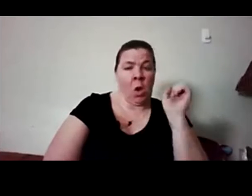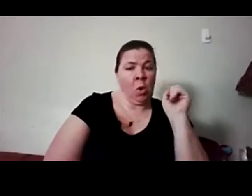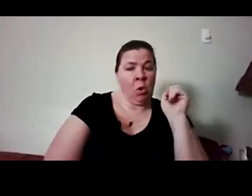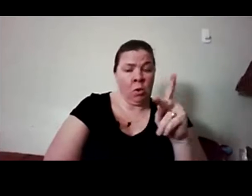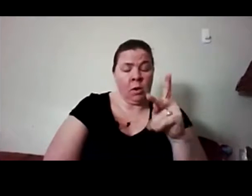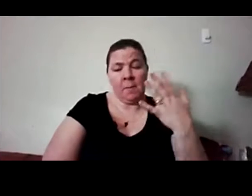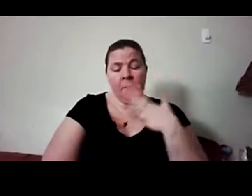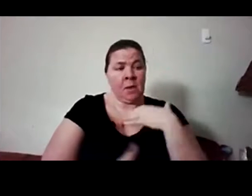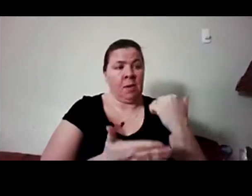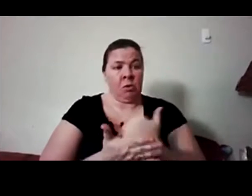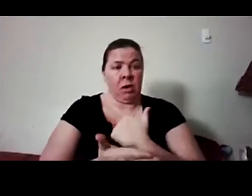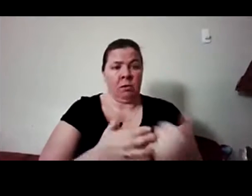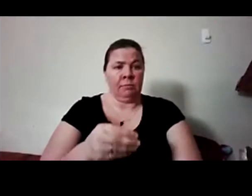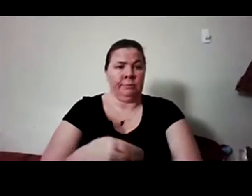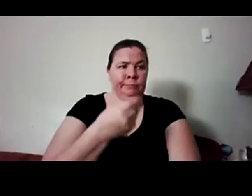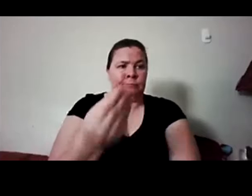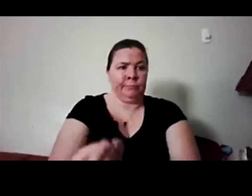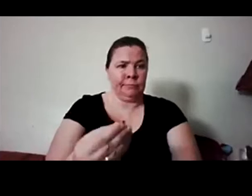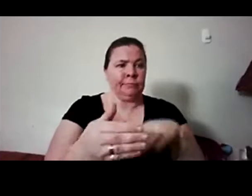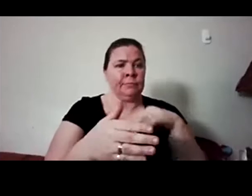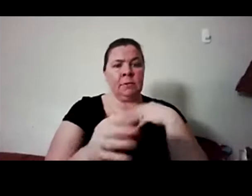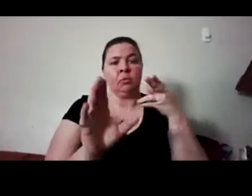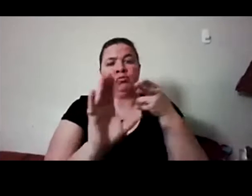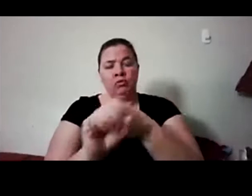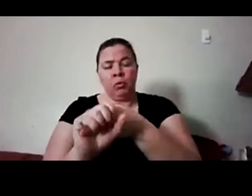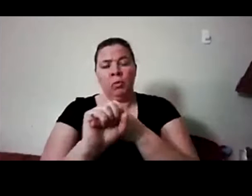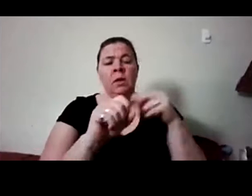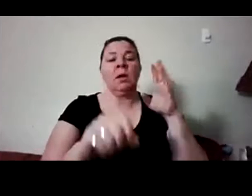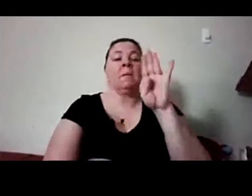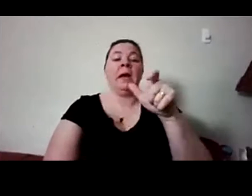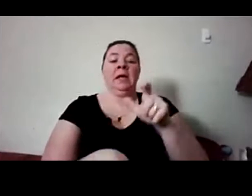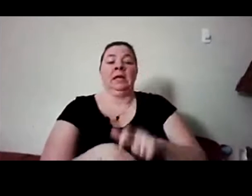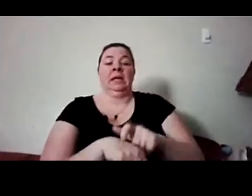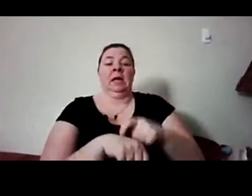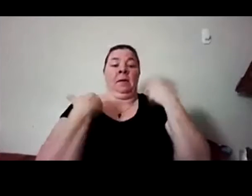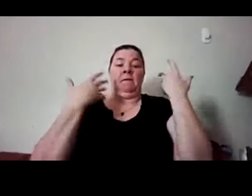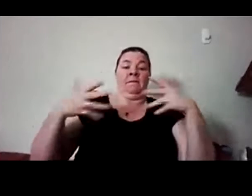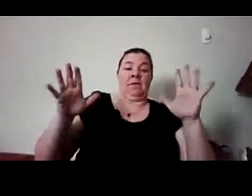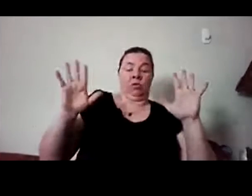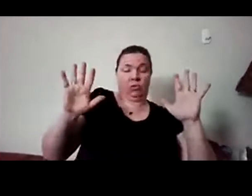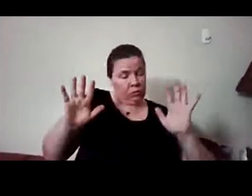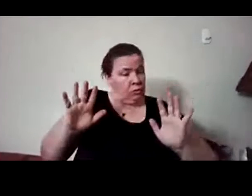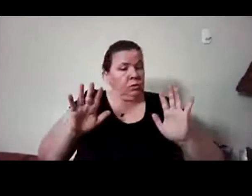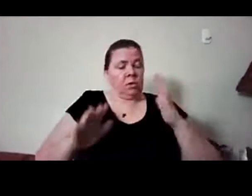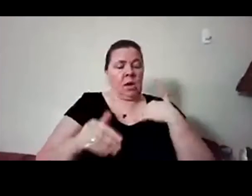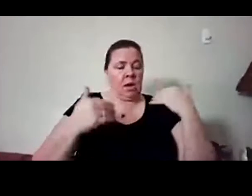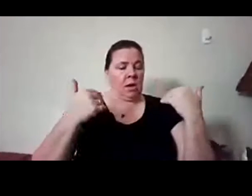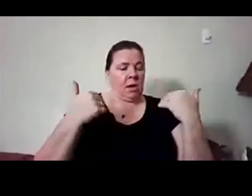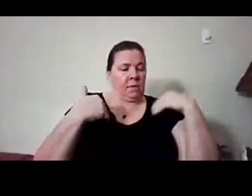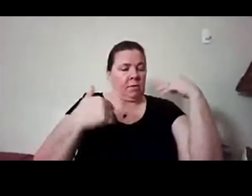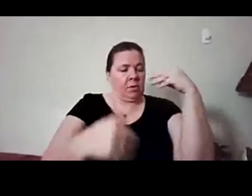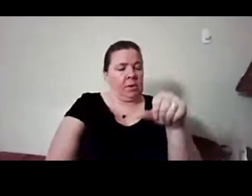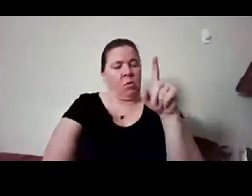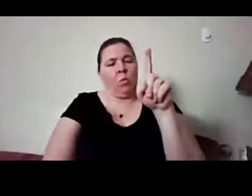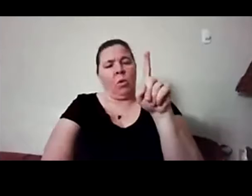in. By the time we were done, I had paid $102. So there is a $5